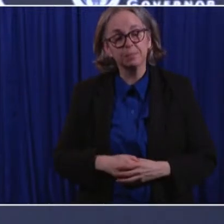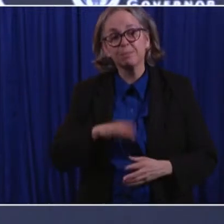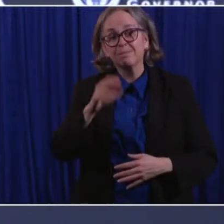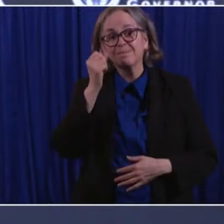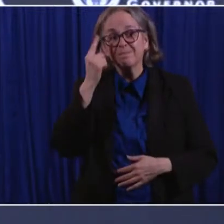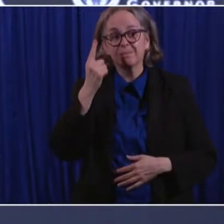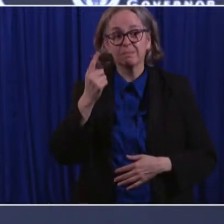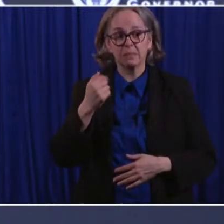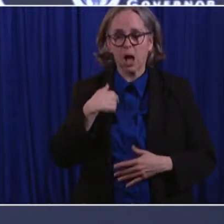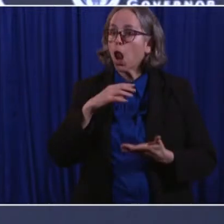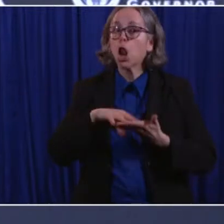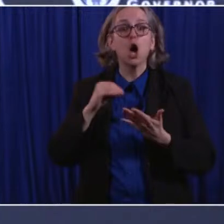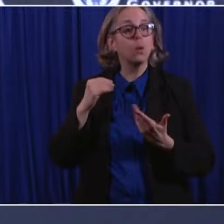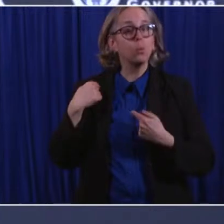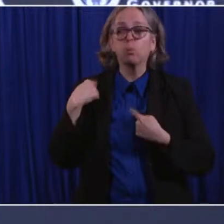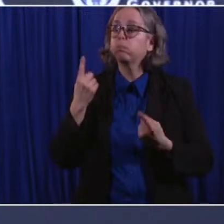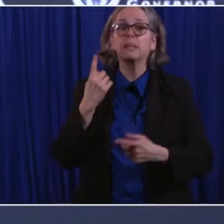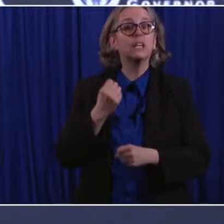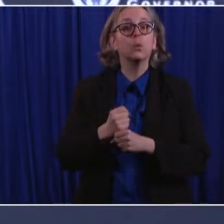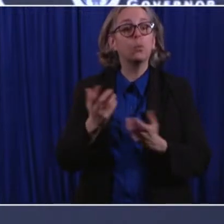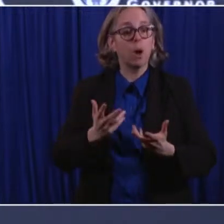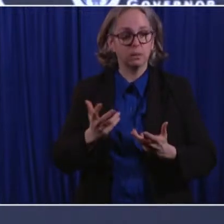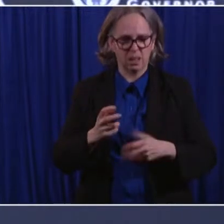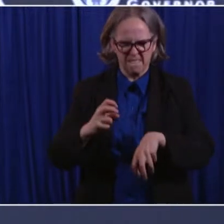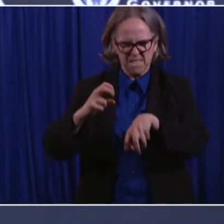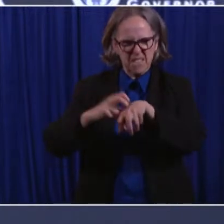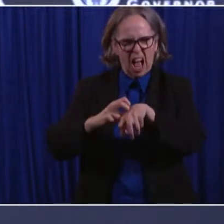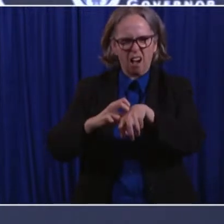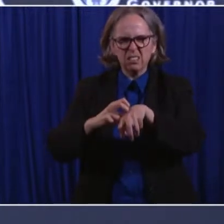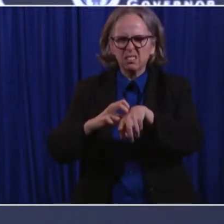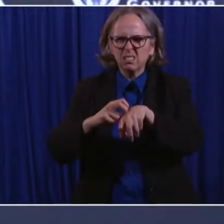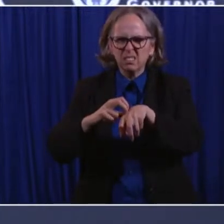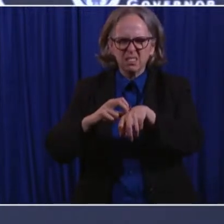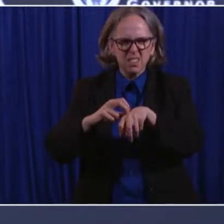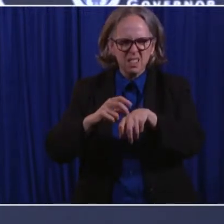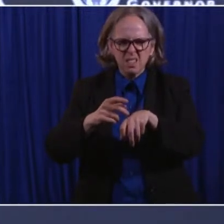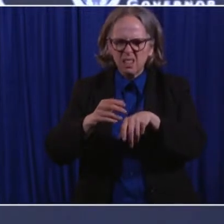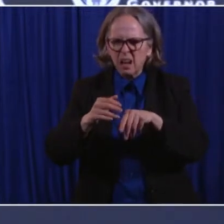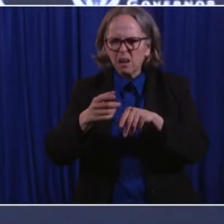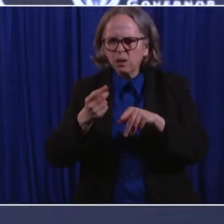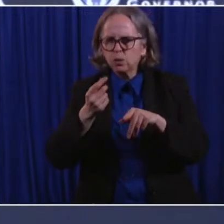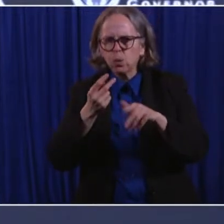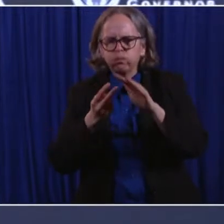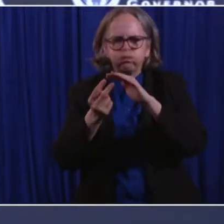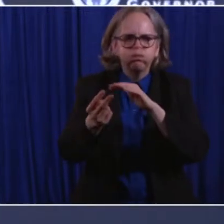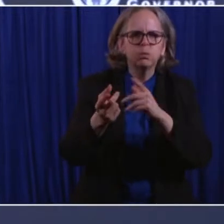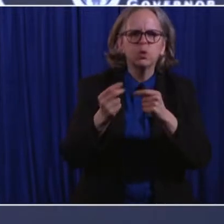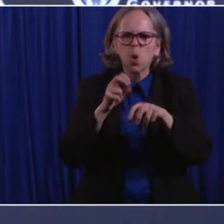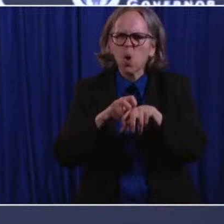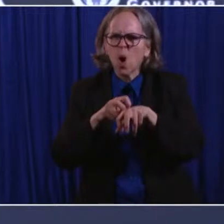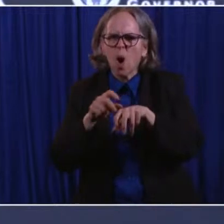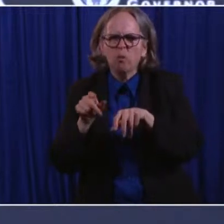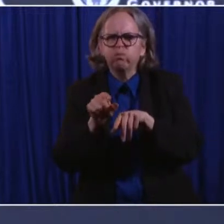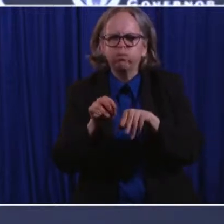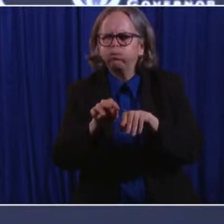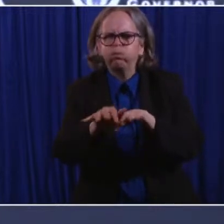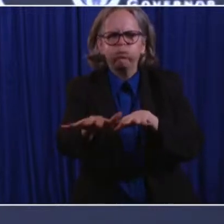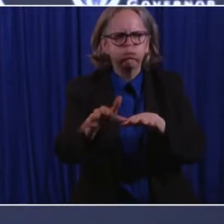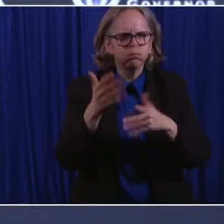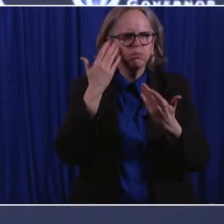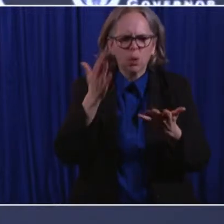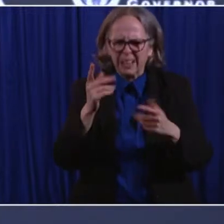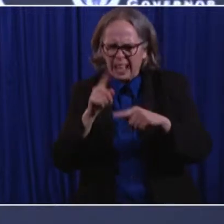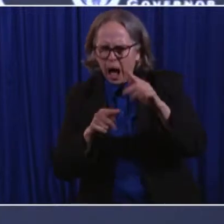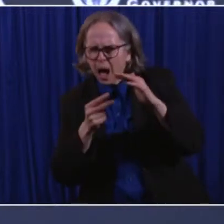going to do next. You just don't know. And we've normally had this cycle where it's been up and down, up and